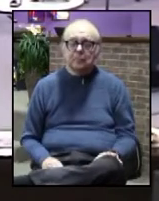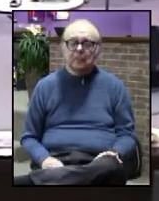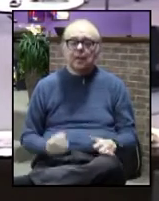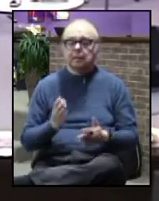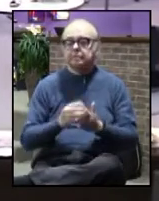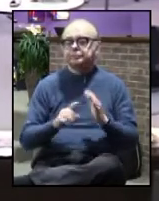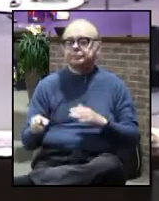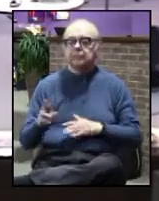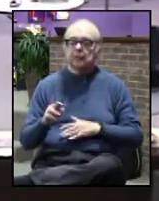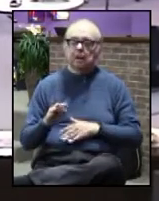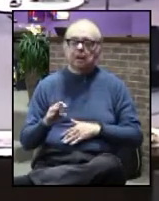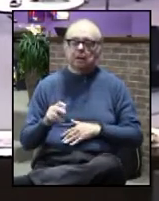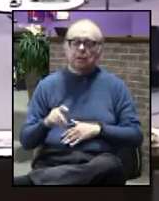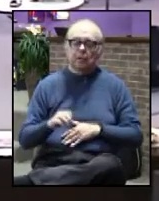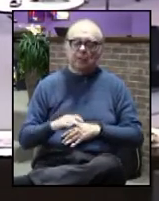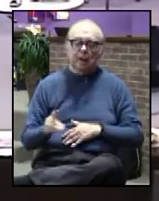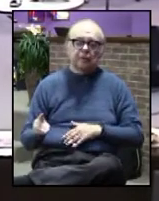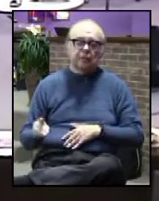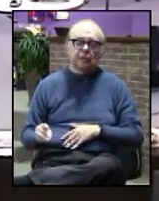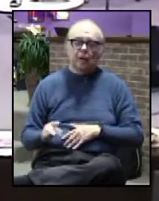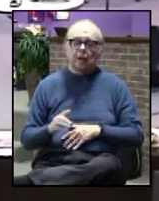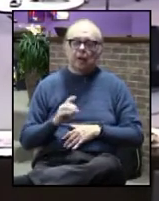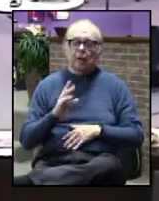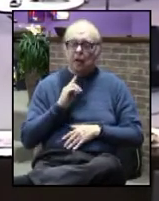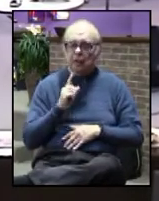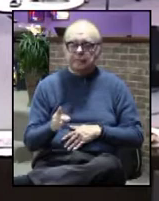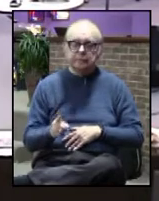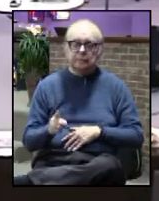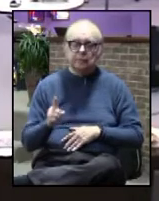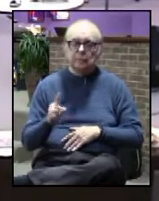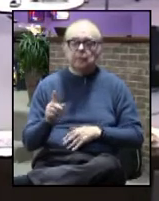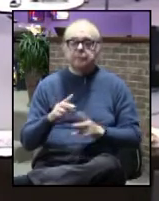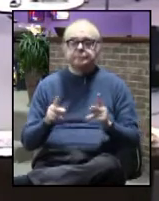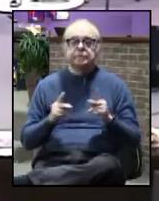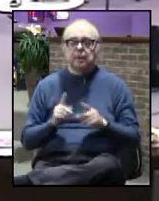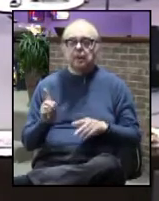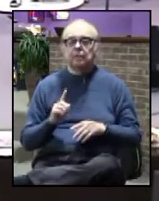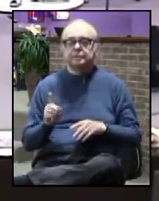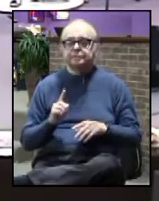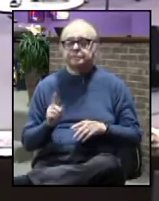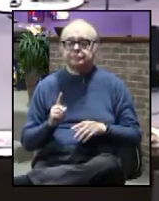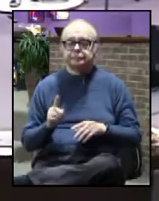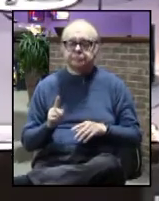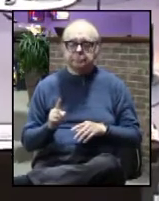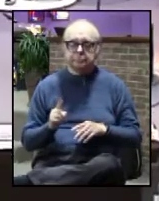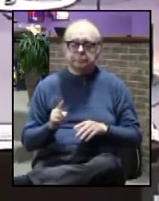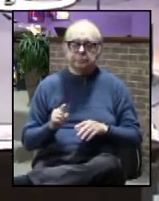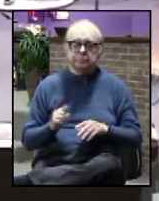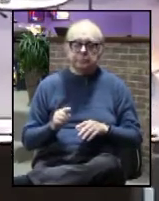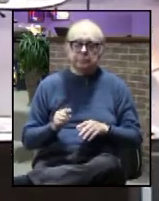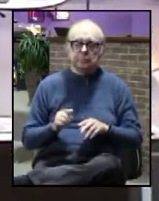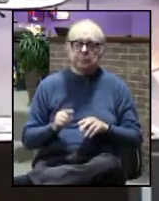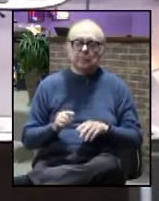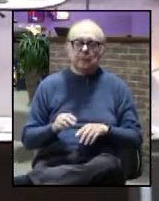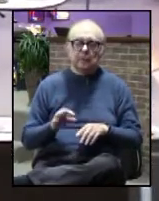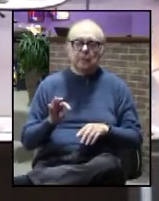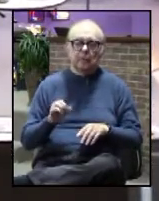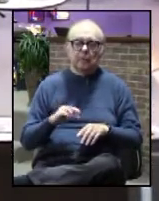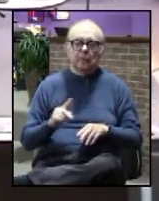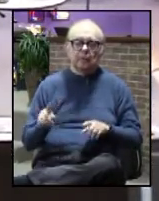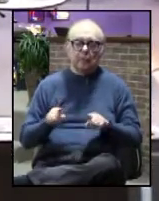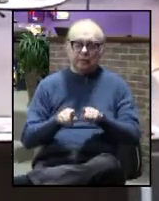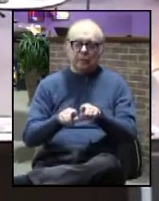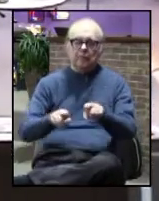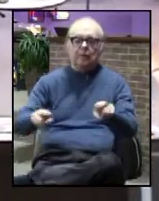Some of those rapids are like this. And there was one spot where there was a fork in the